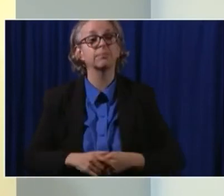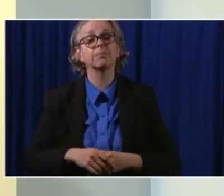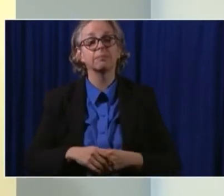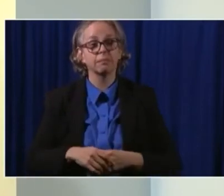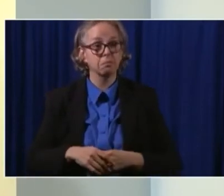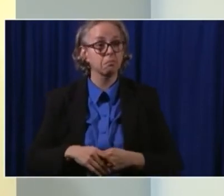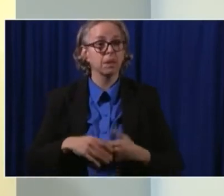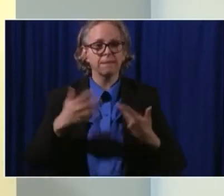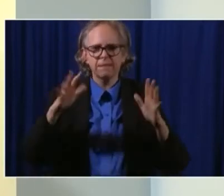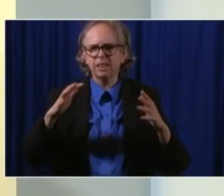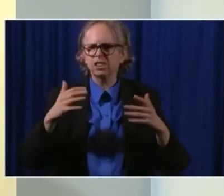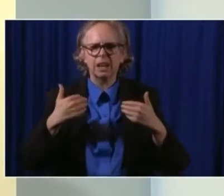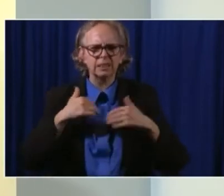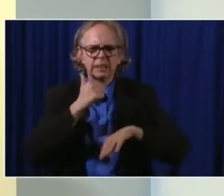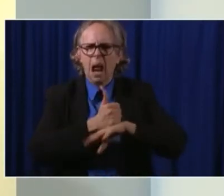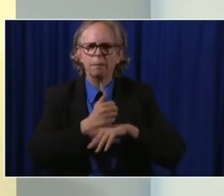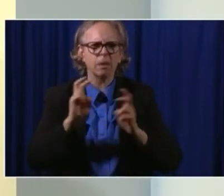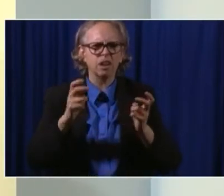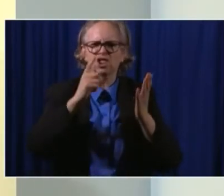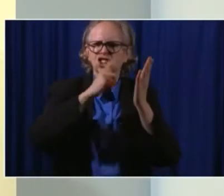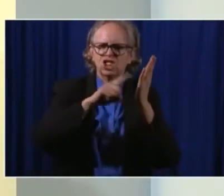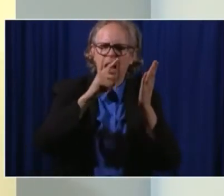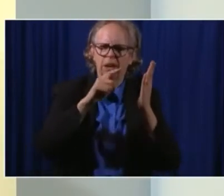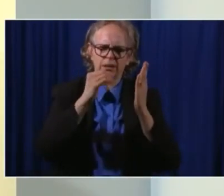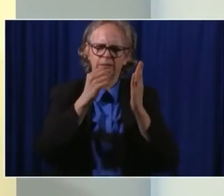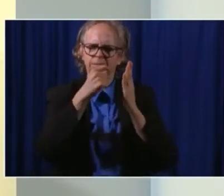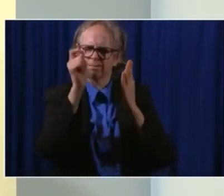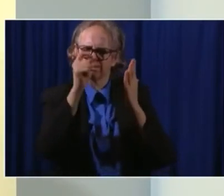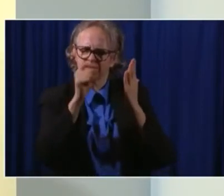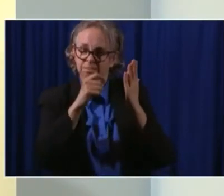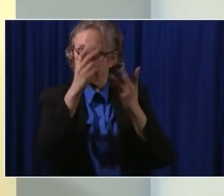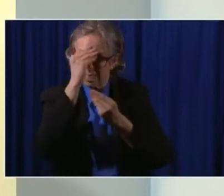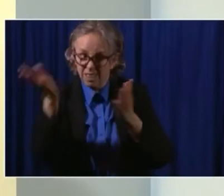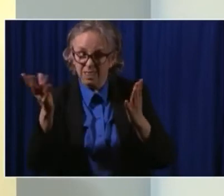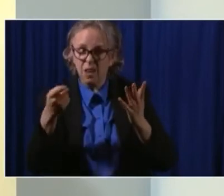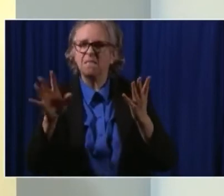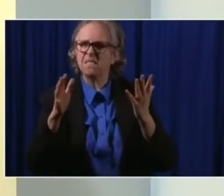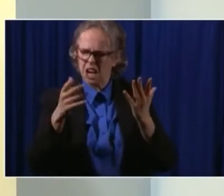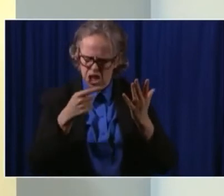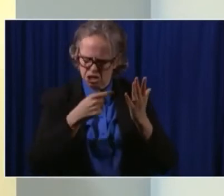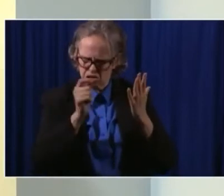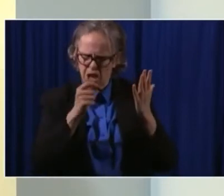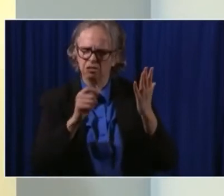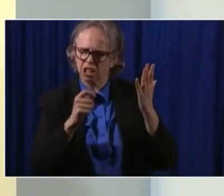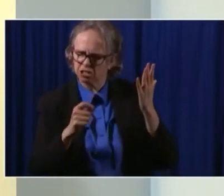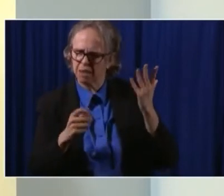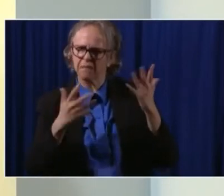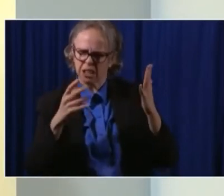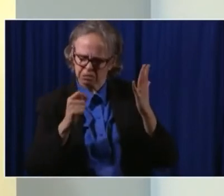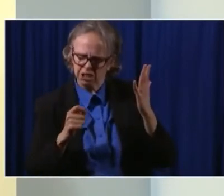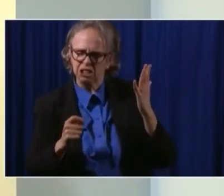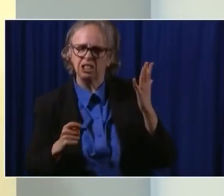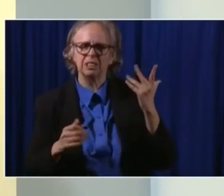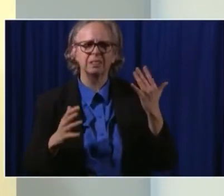common areas. Let people know this place has been cleaned up. You see it in grocery stores with the grocery carts. You see it